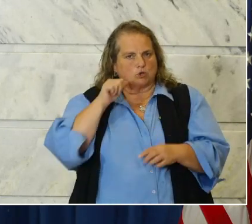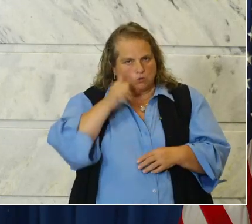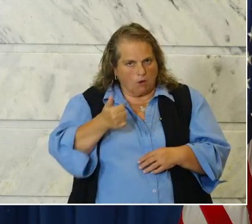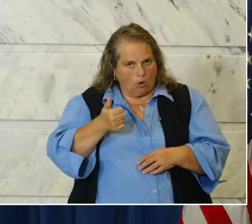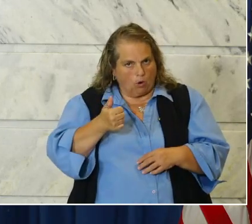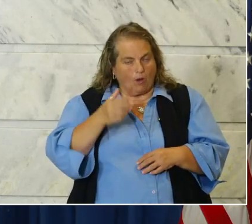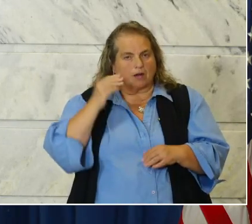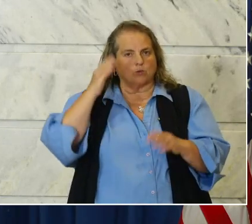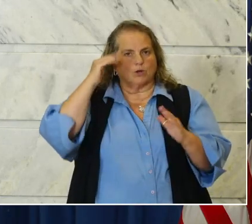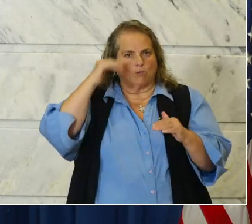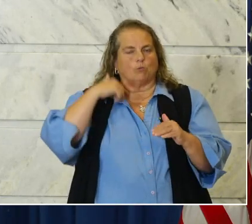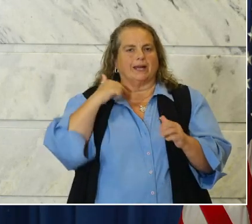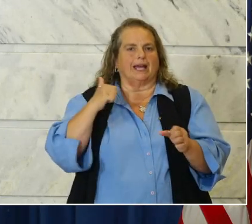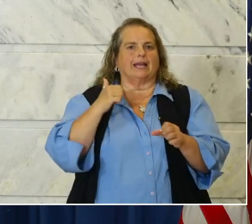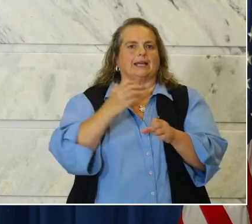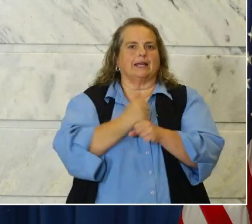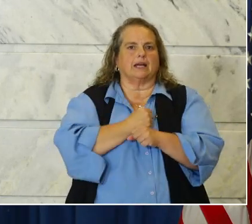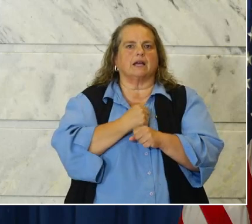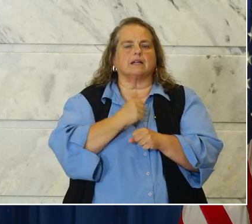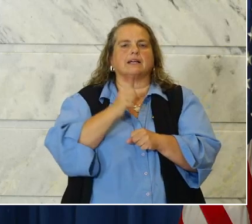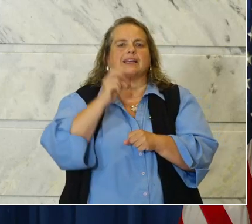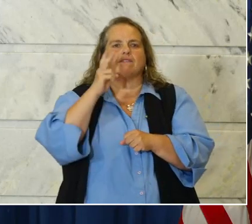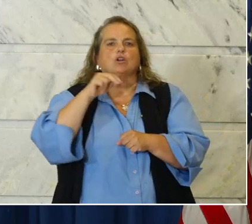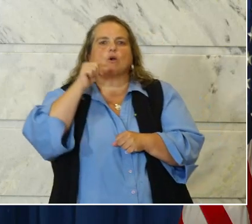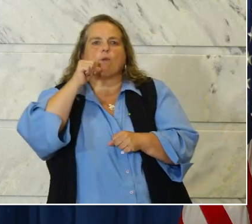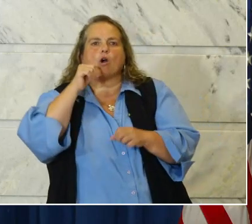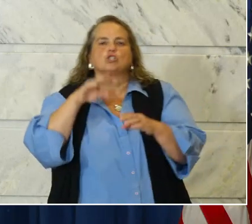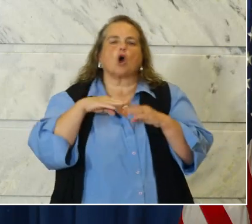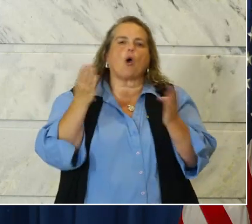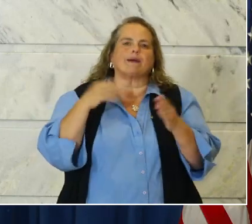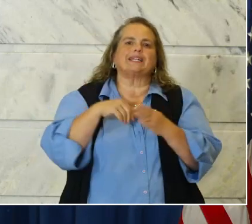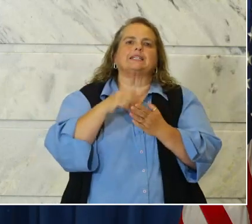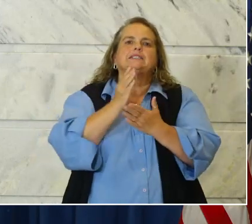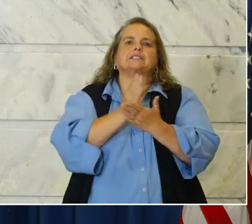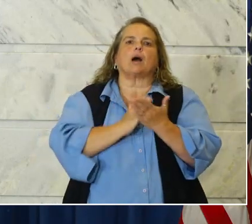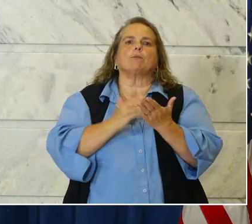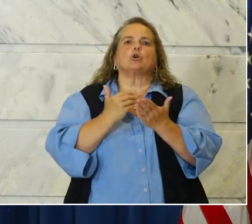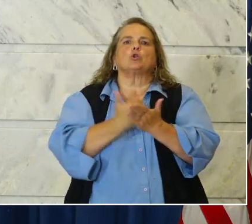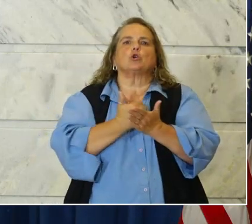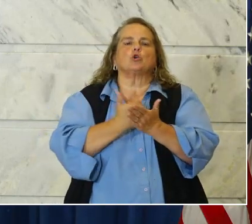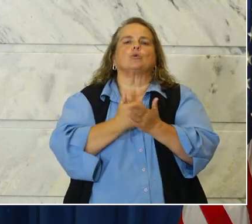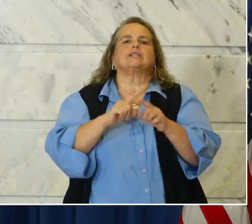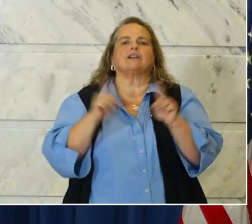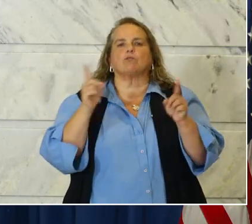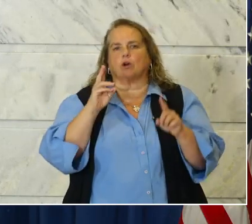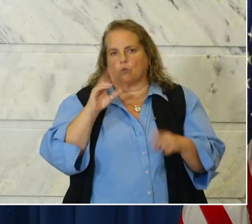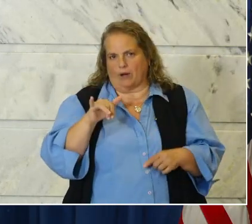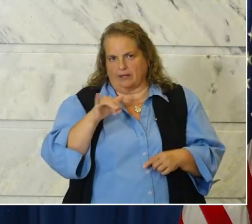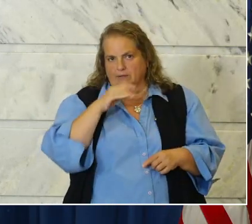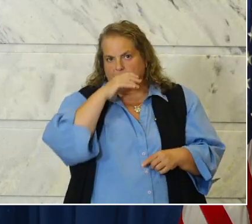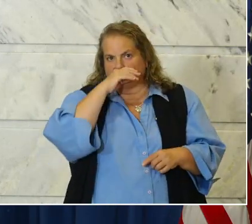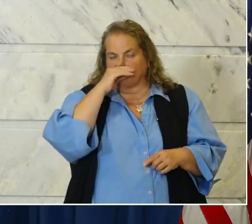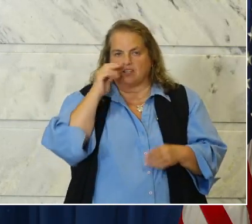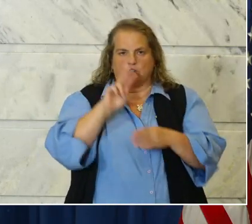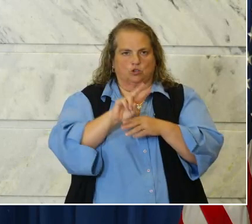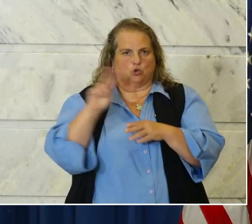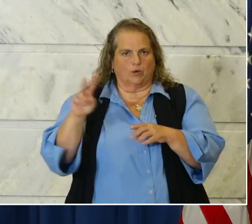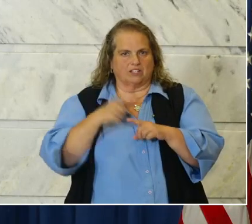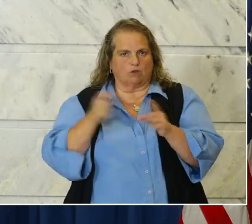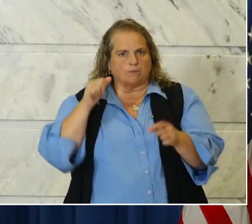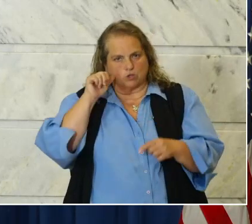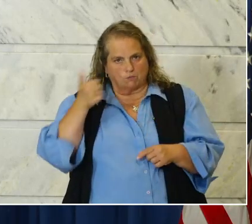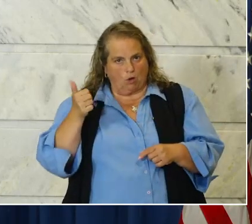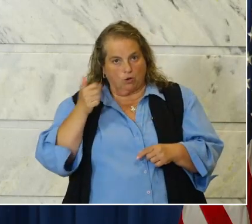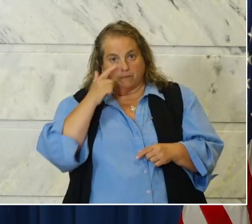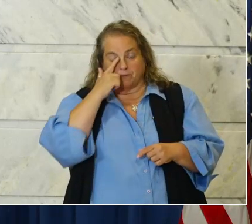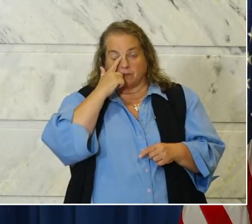hope that we can get even bars open in some new, different way 2 weeks from there. We're going to be